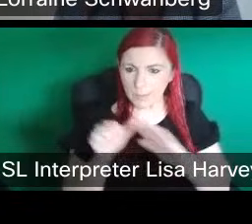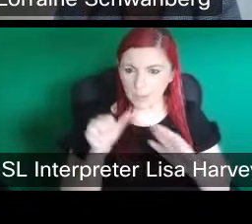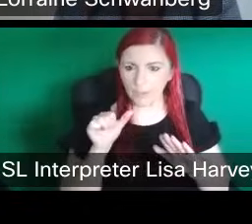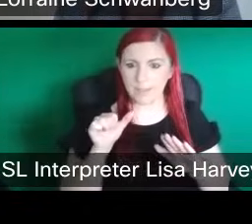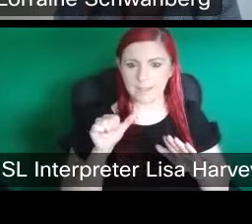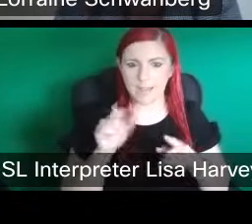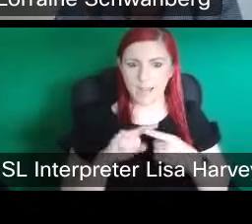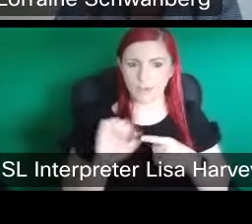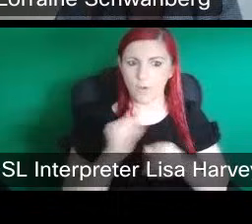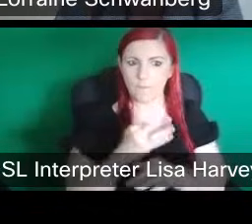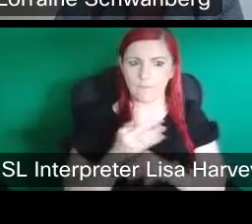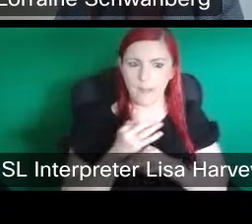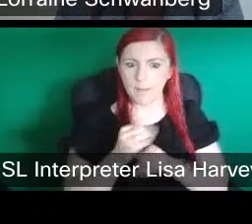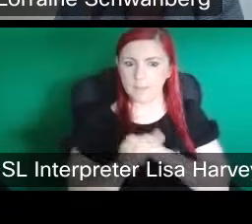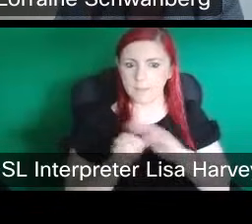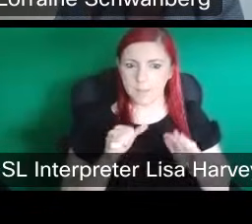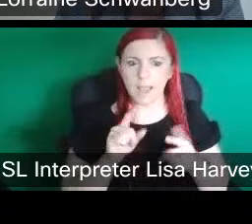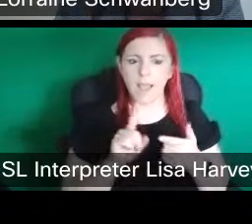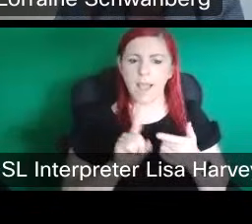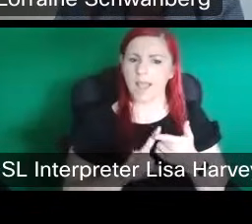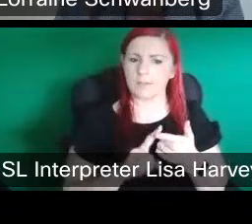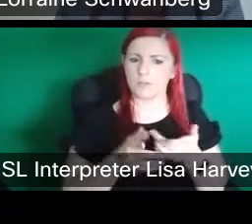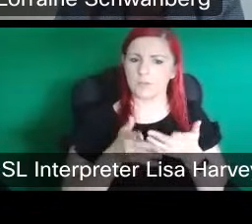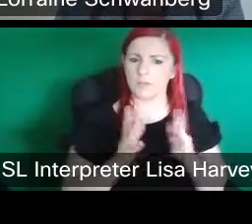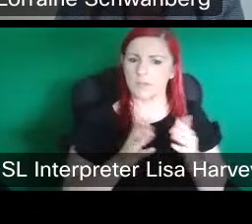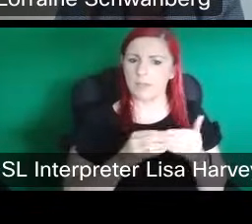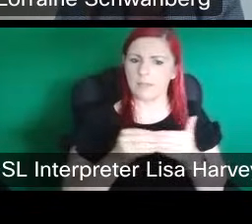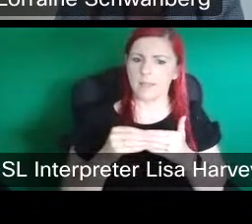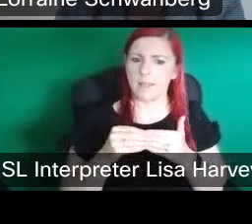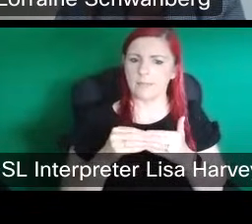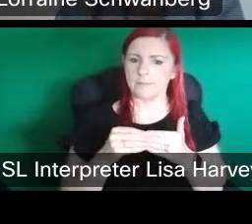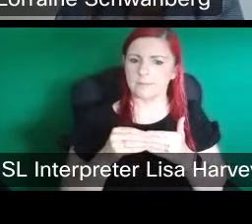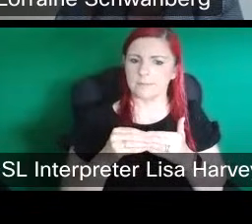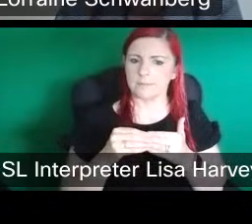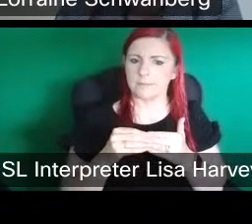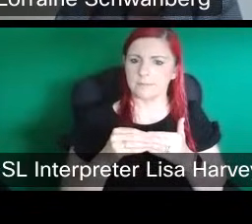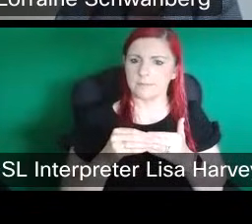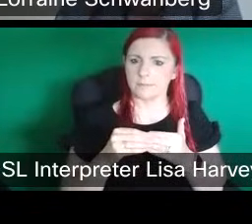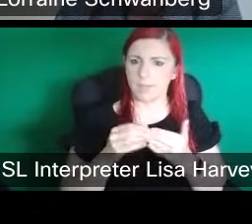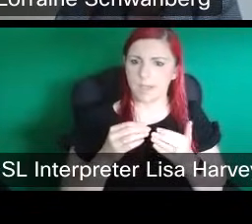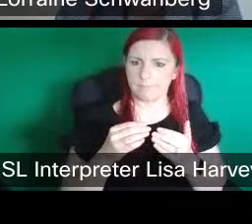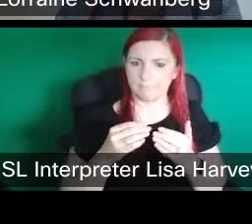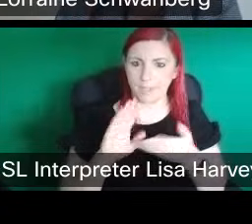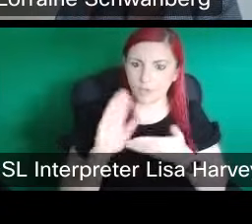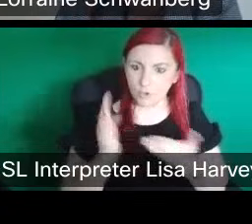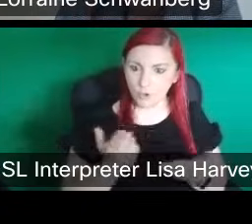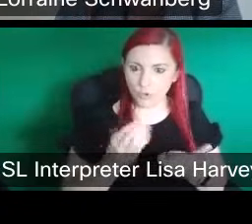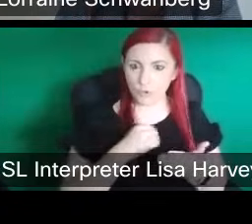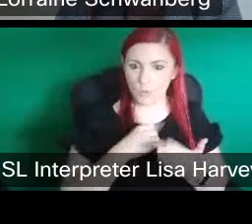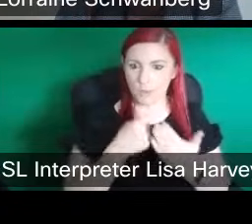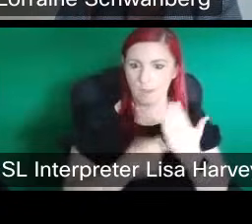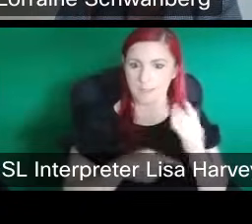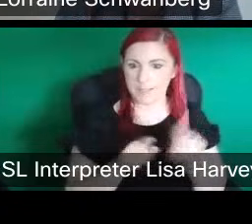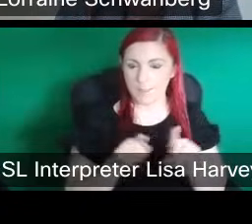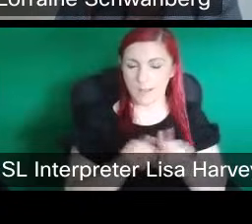family's experience. And she's also given her forward to the policy. So we're thrilled that she is again giving us time